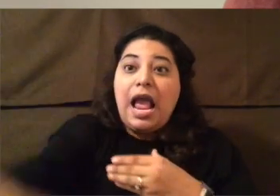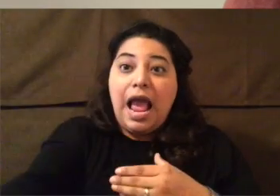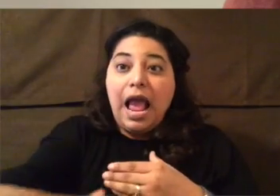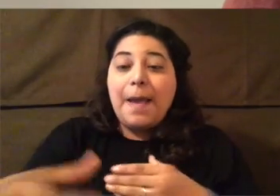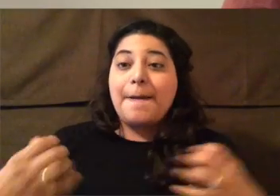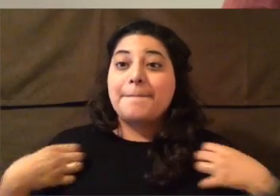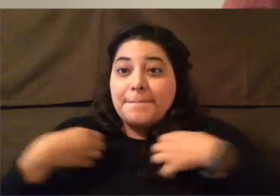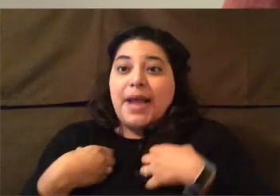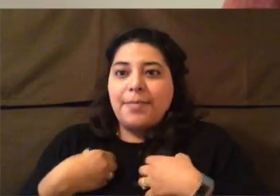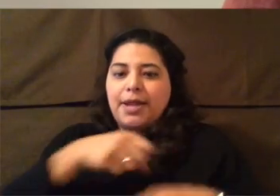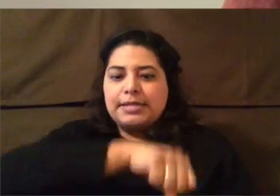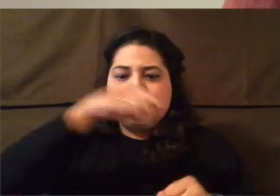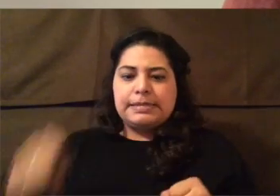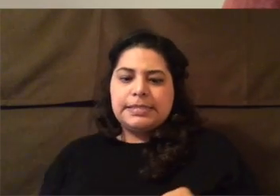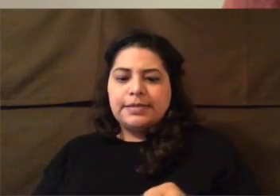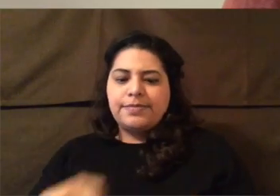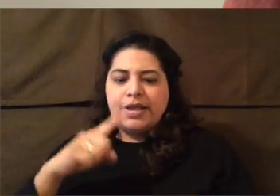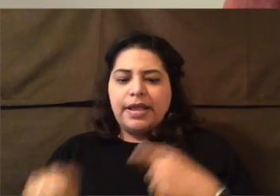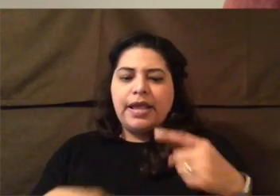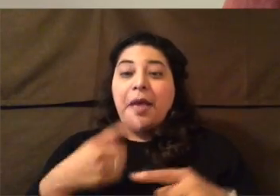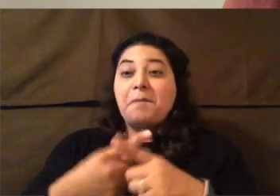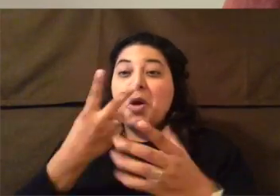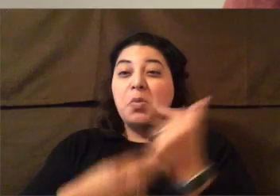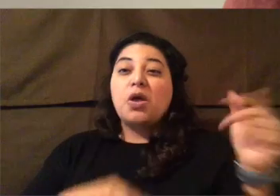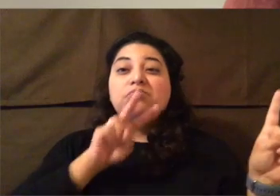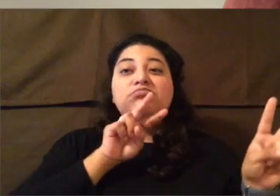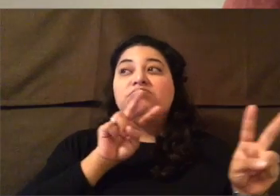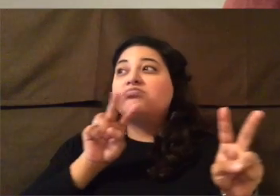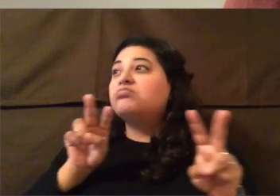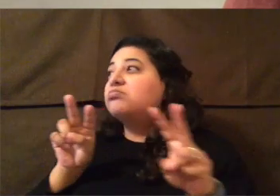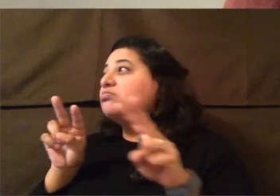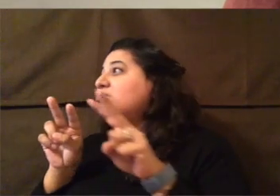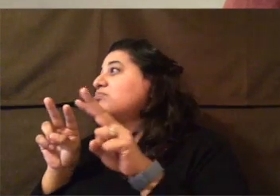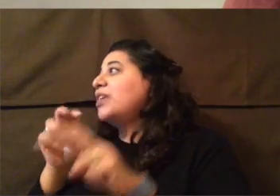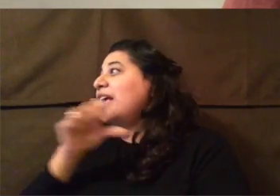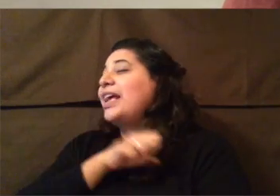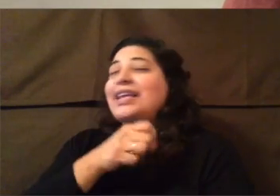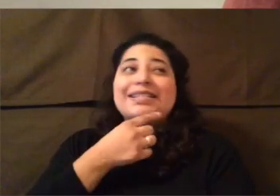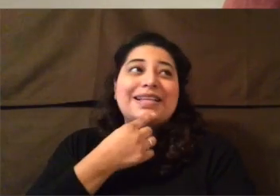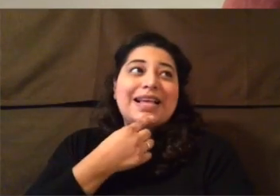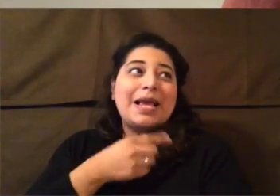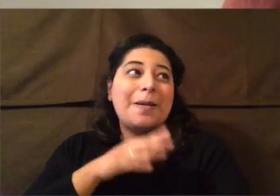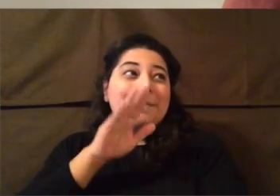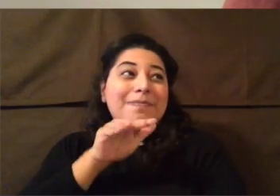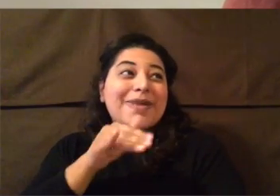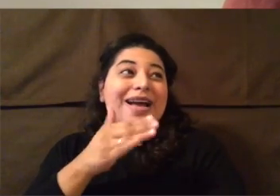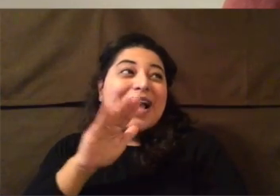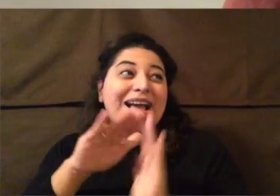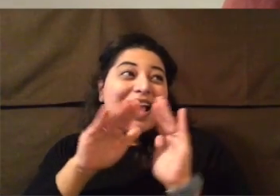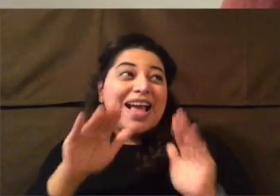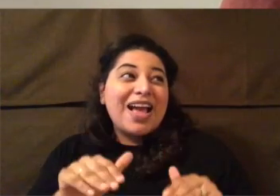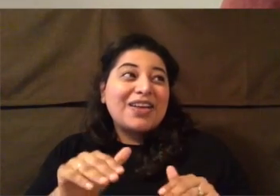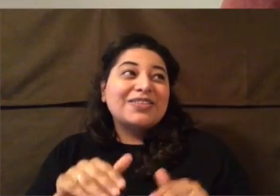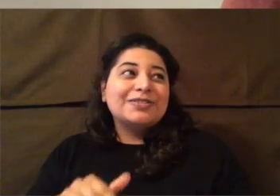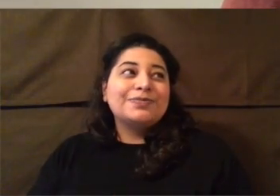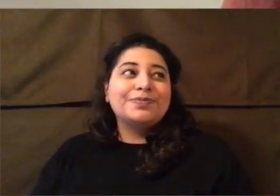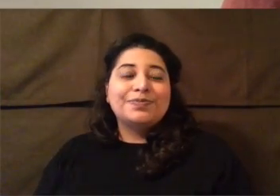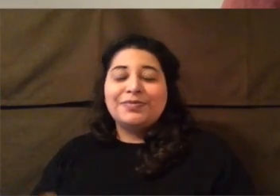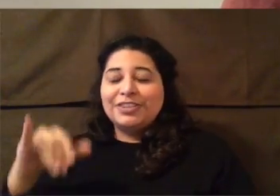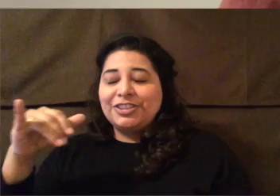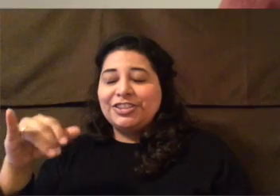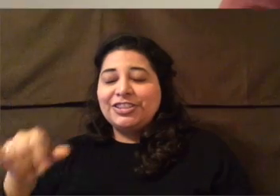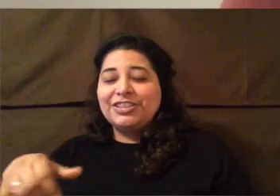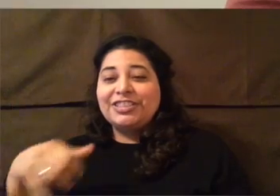other books. Then he and Annie took one last look around the treehouse. "Goodbye, house," whispered